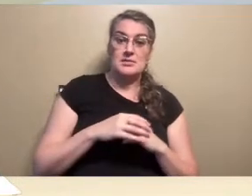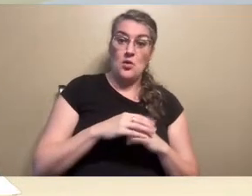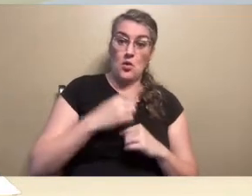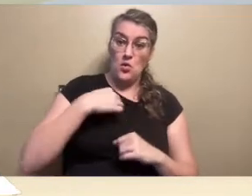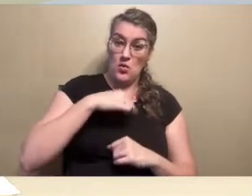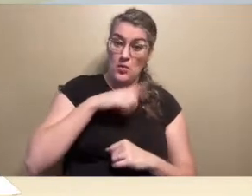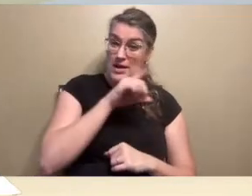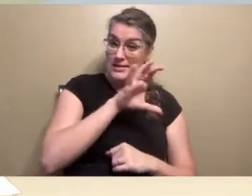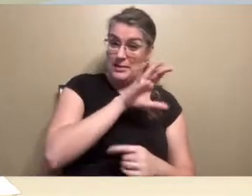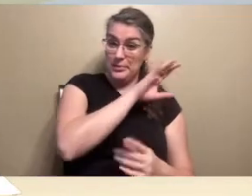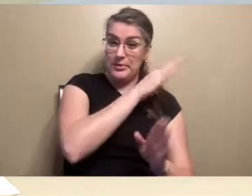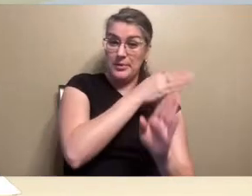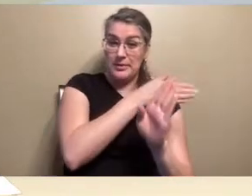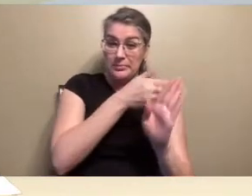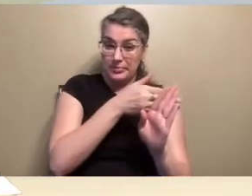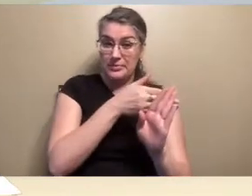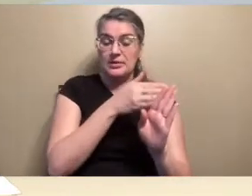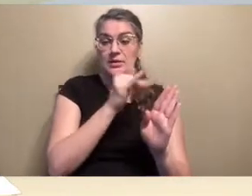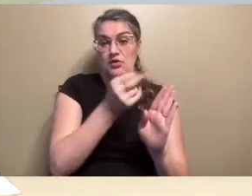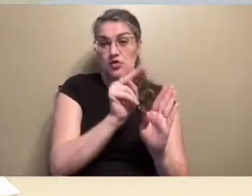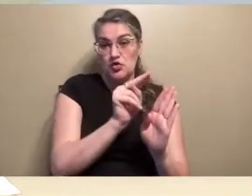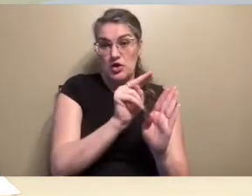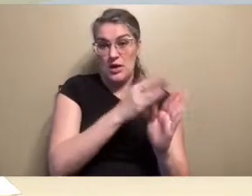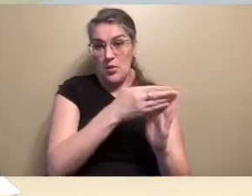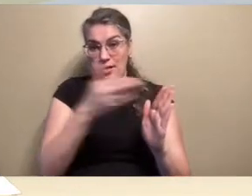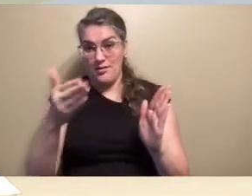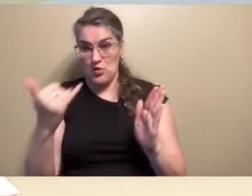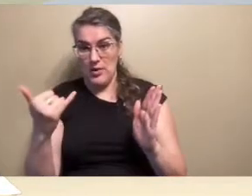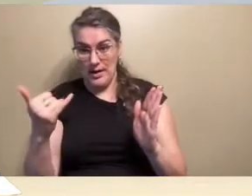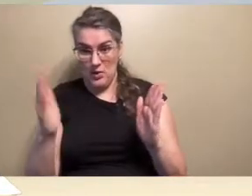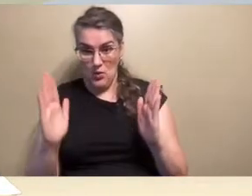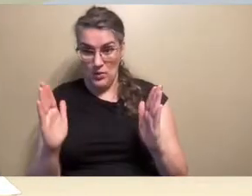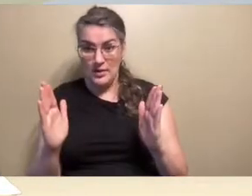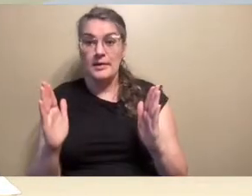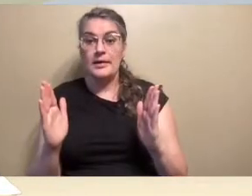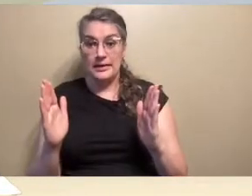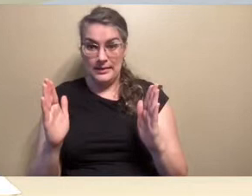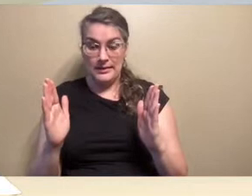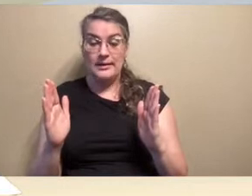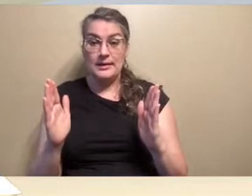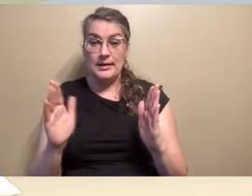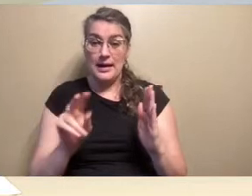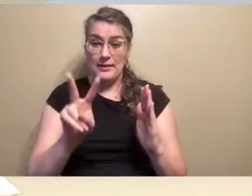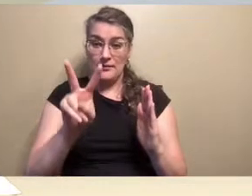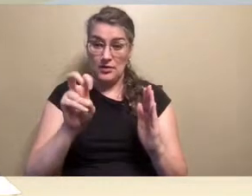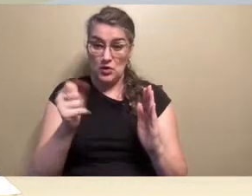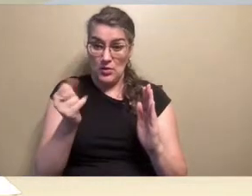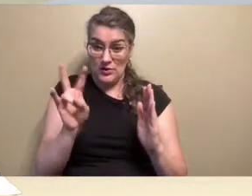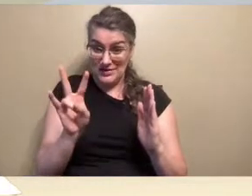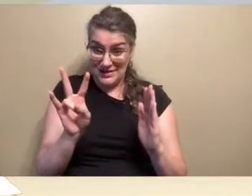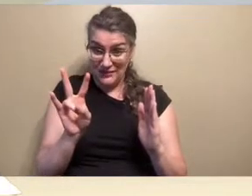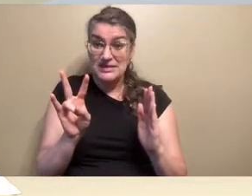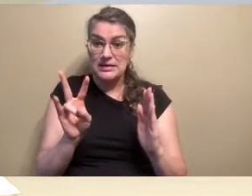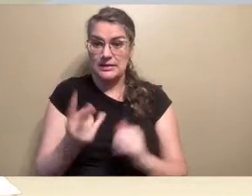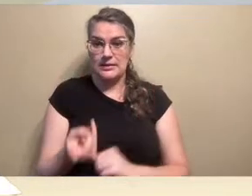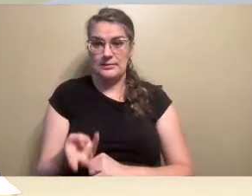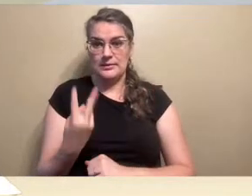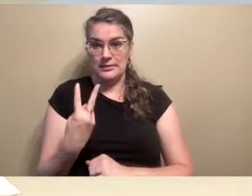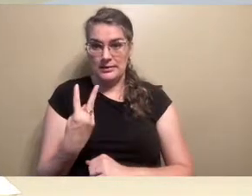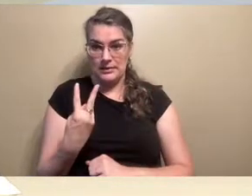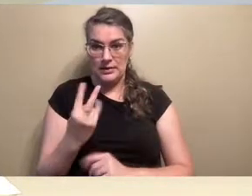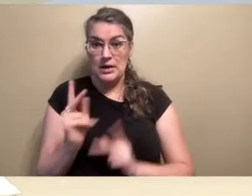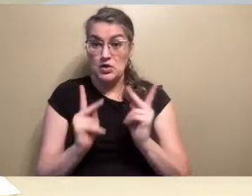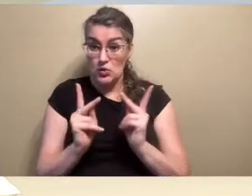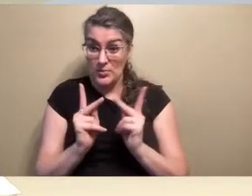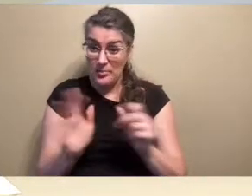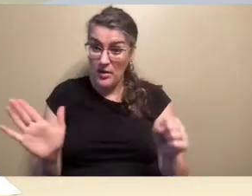to more recently. And obviously we've had 2 out of 117 since that time who have